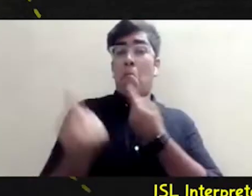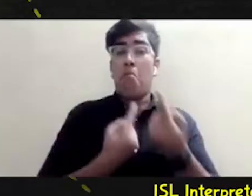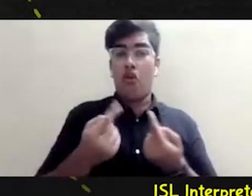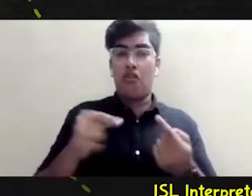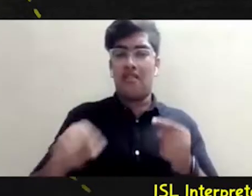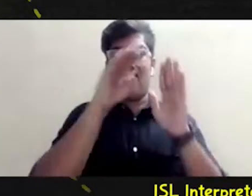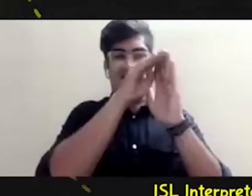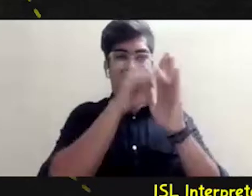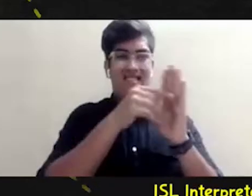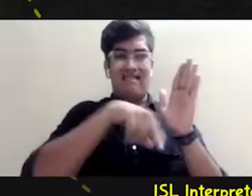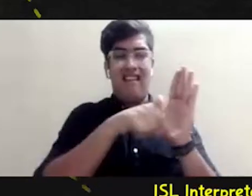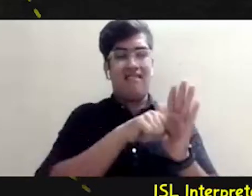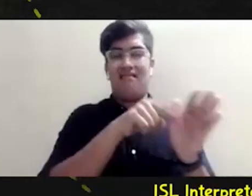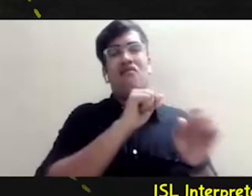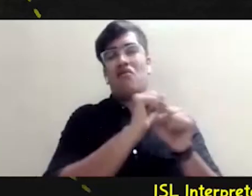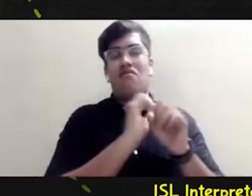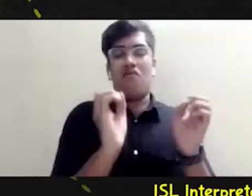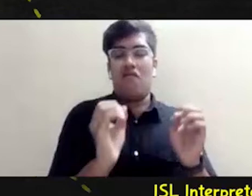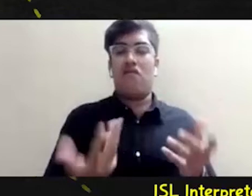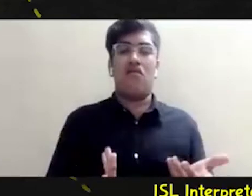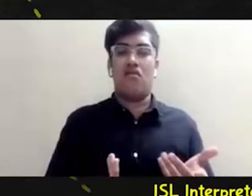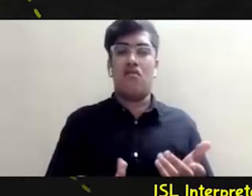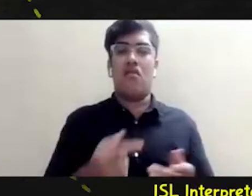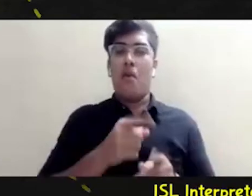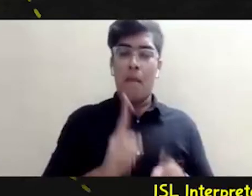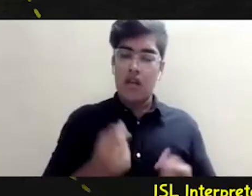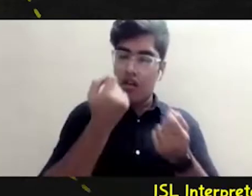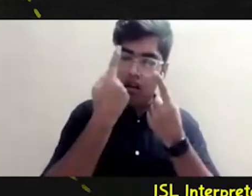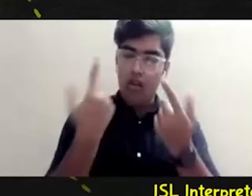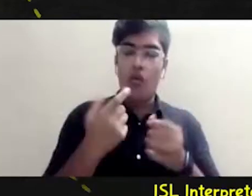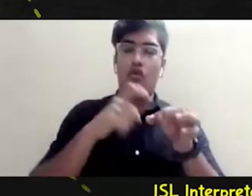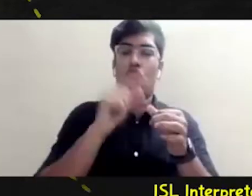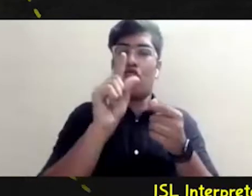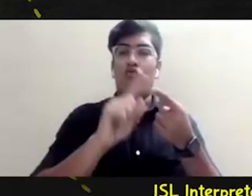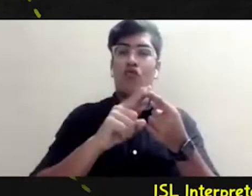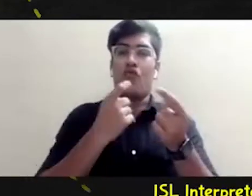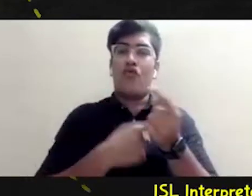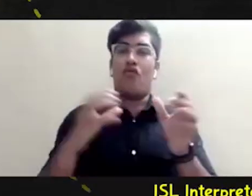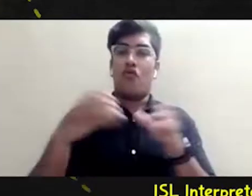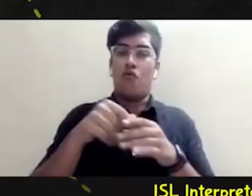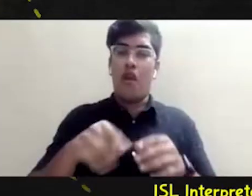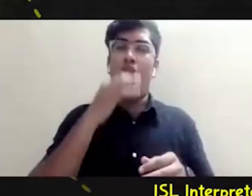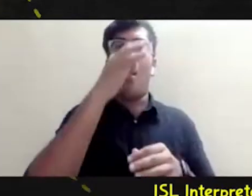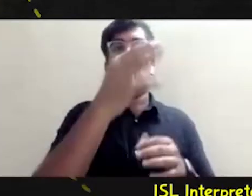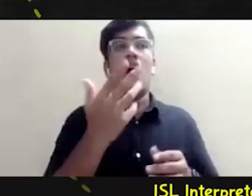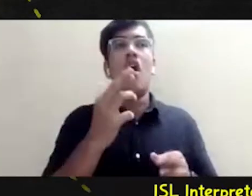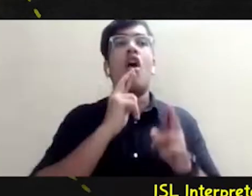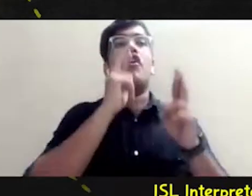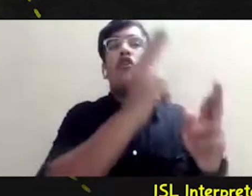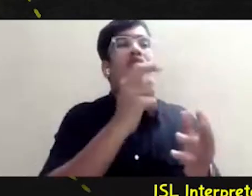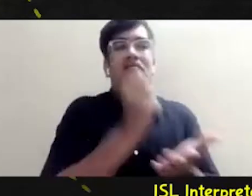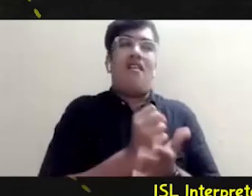And I think that's a fundamental shift that needs to be understood within the queer community, where you cannot request rights. Rights have to be